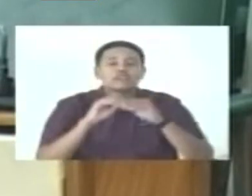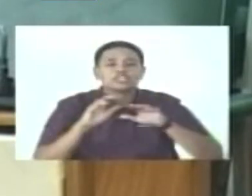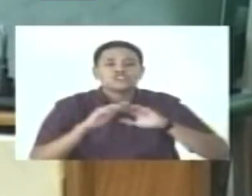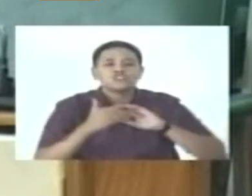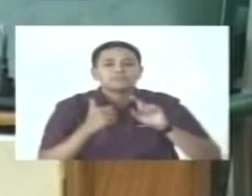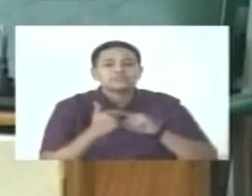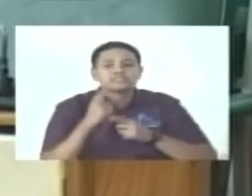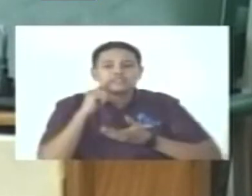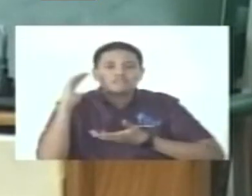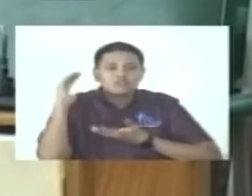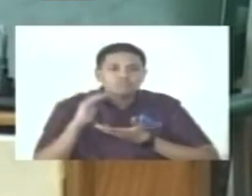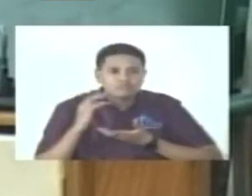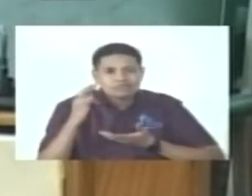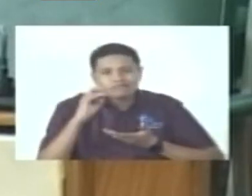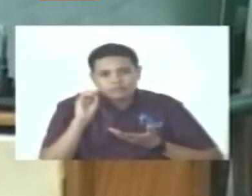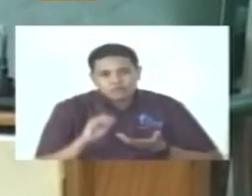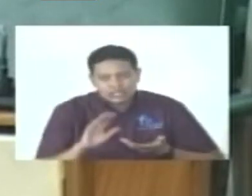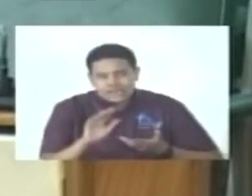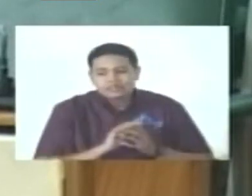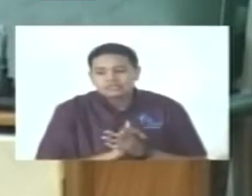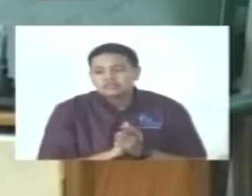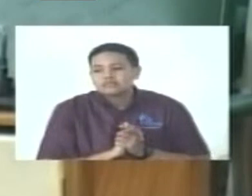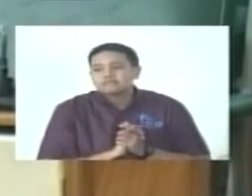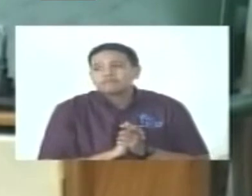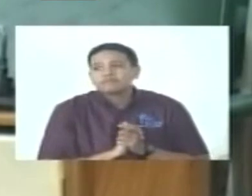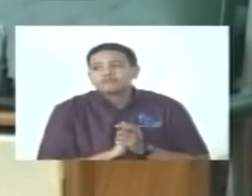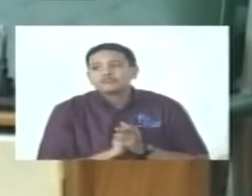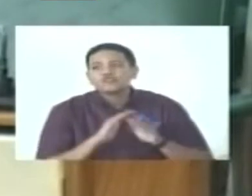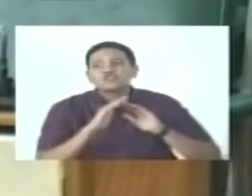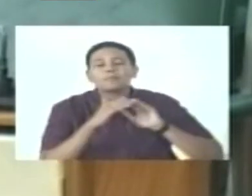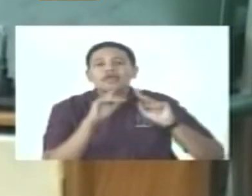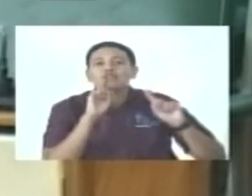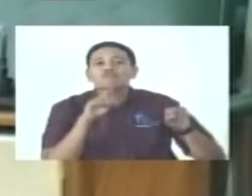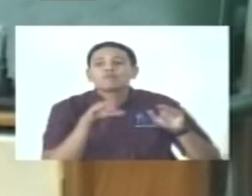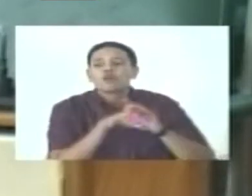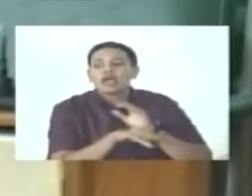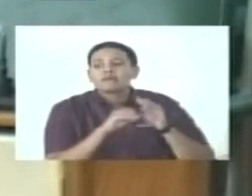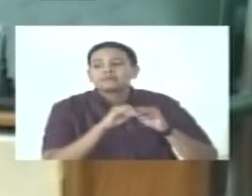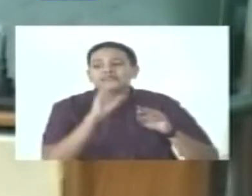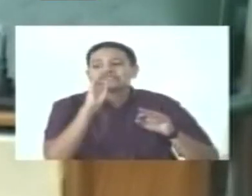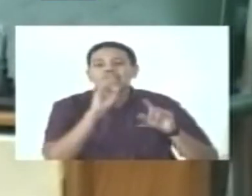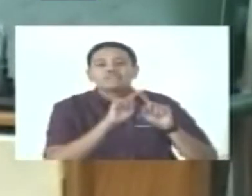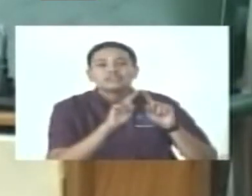down 17%. So Jamaica reports crimes in 7 categories,